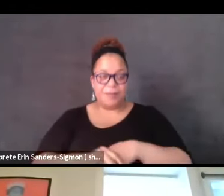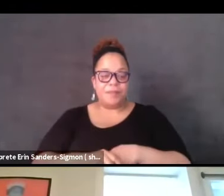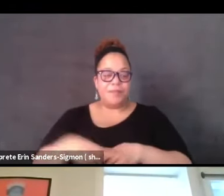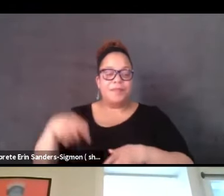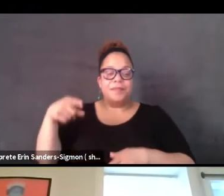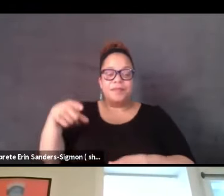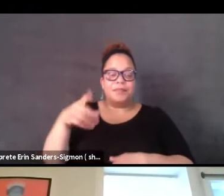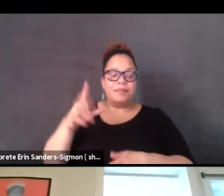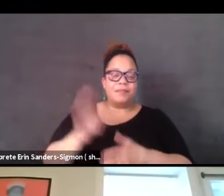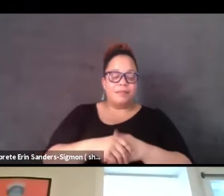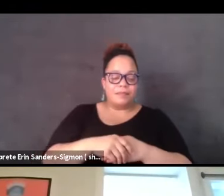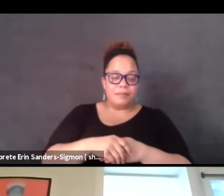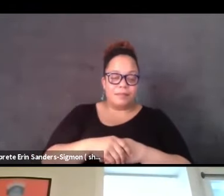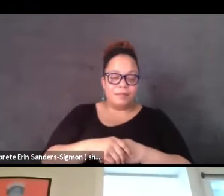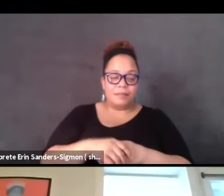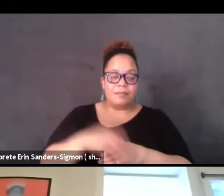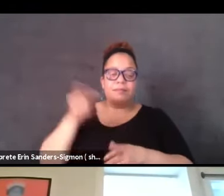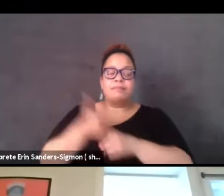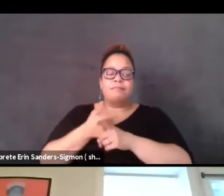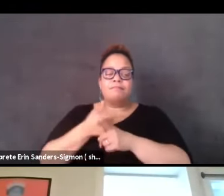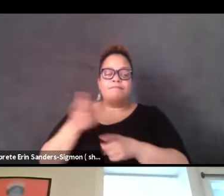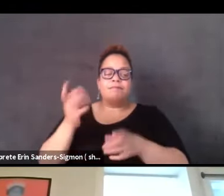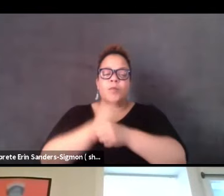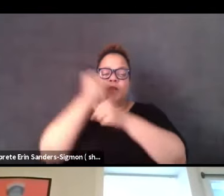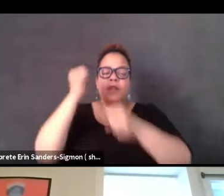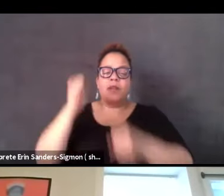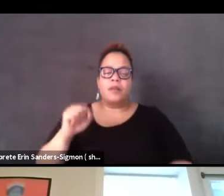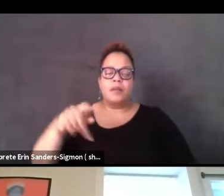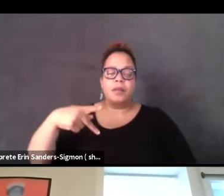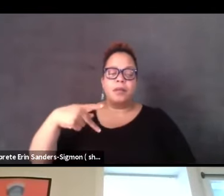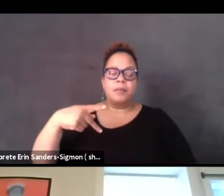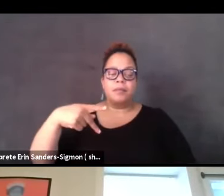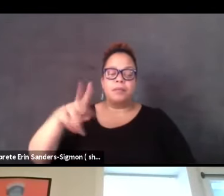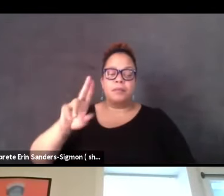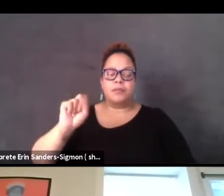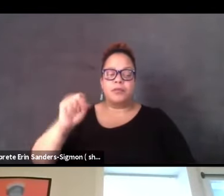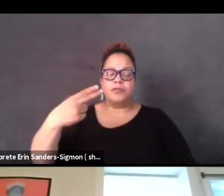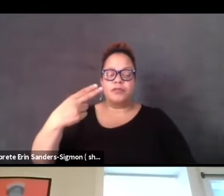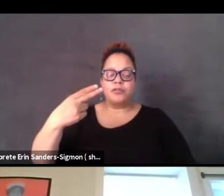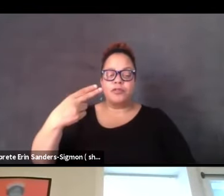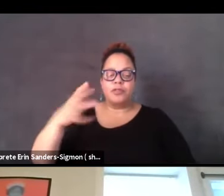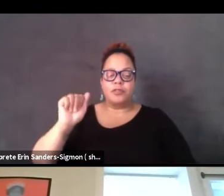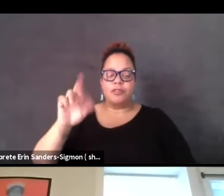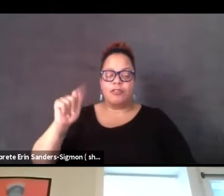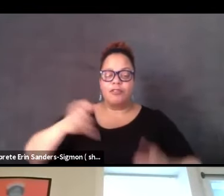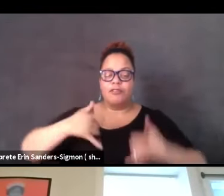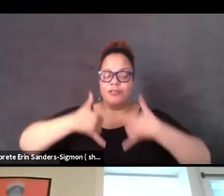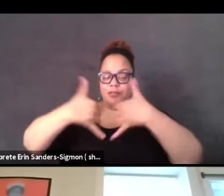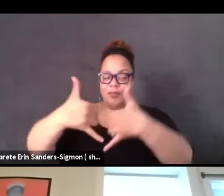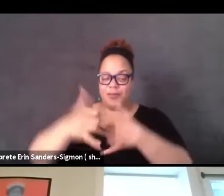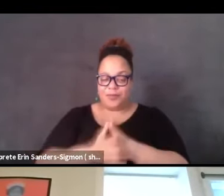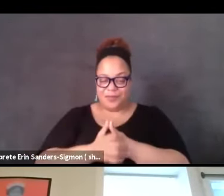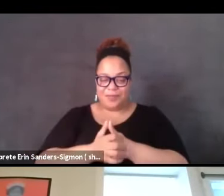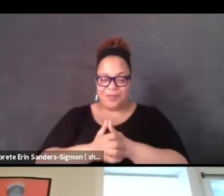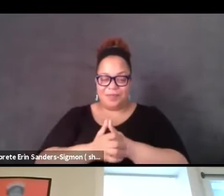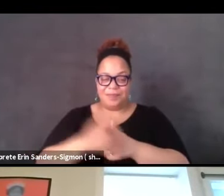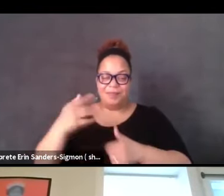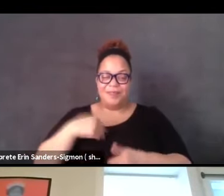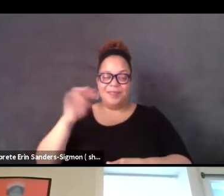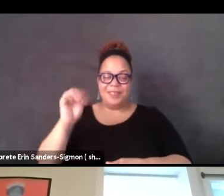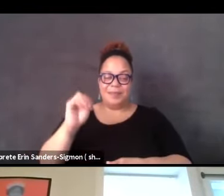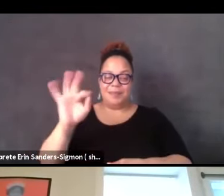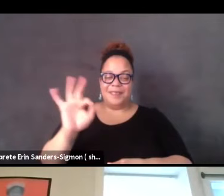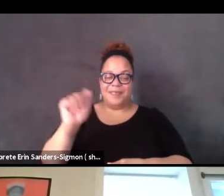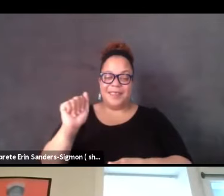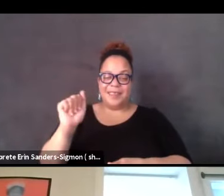Pushcart Prize. He also holds an MFA in poetry from Ole Miss. Okay, y'all see him. He is also the author